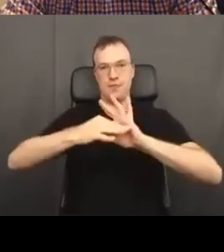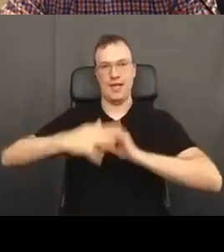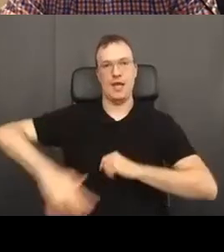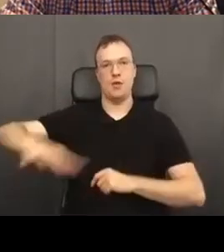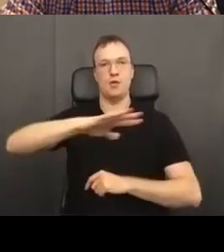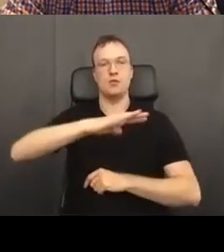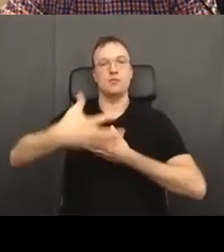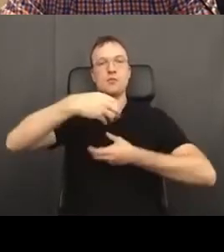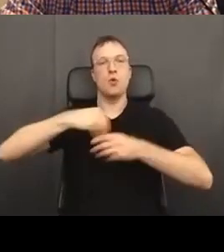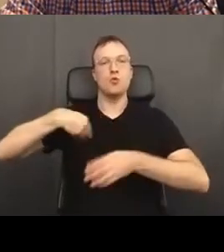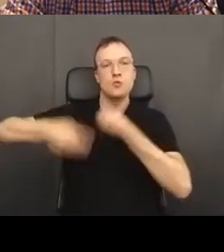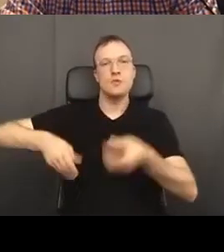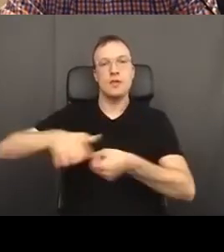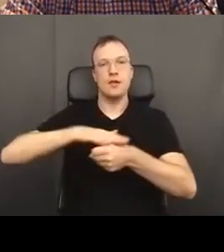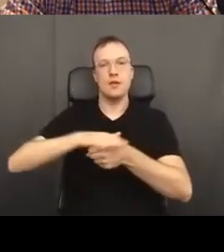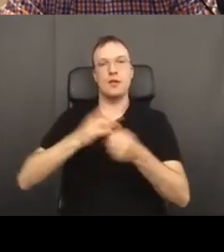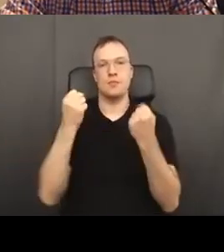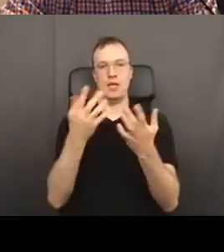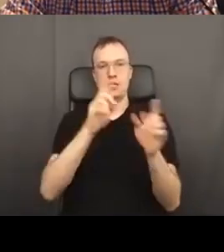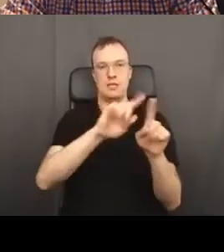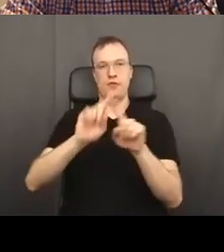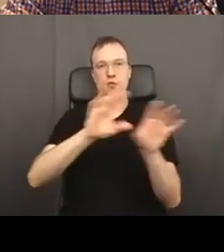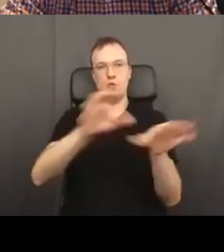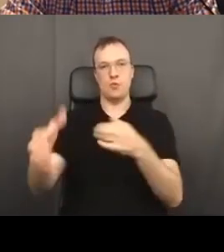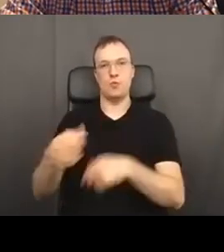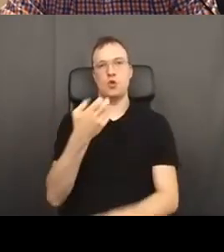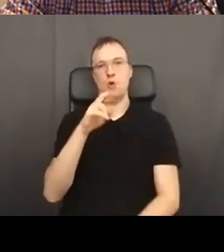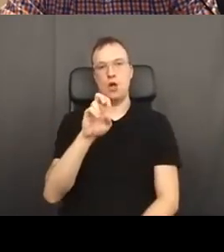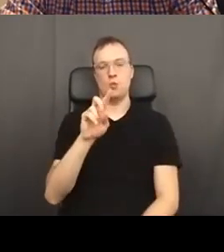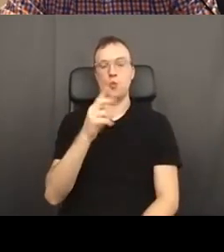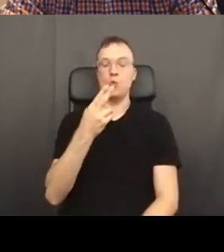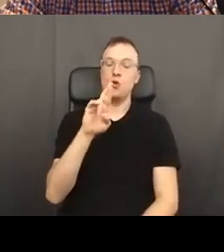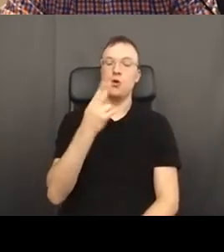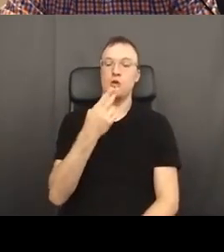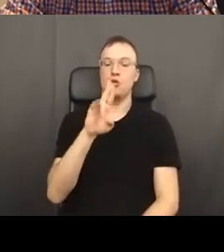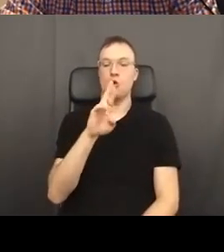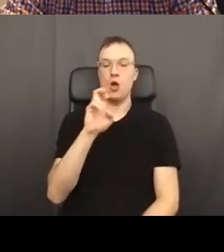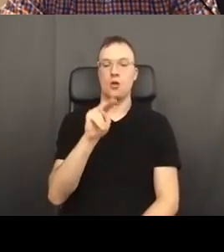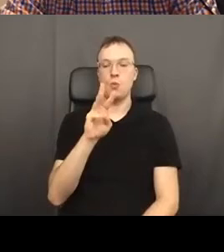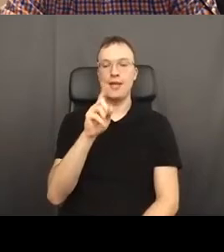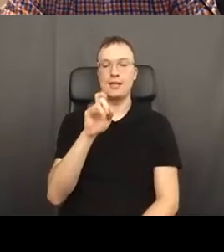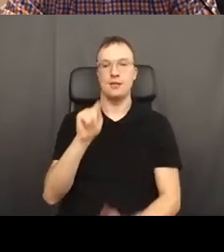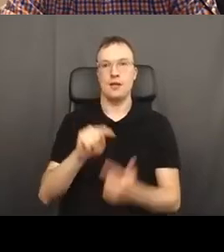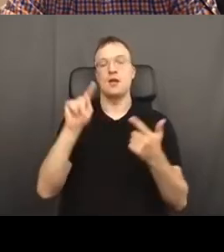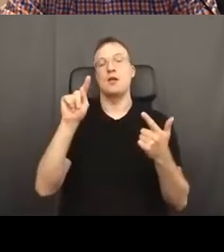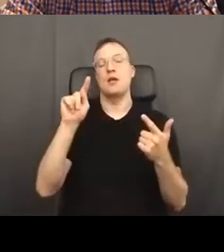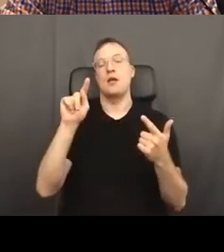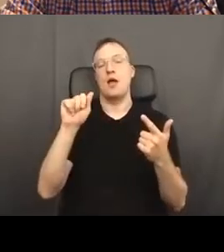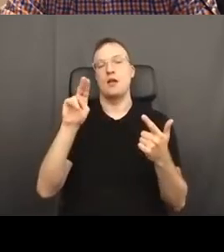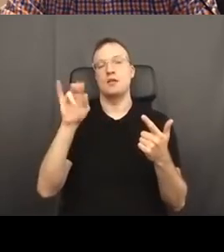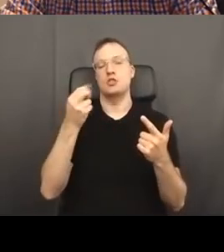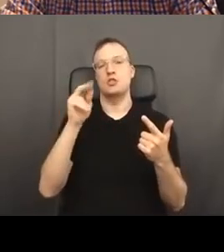of the traditional territories of many nations, the Huron-Wendat, the Haudenosaunee, the Anishinaabe, and the Mississaugas of the